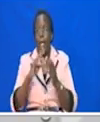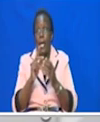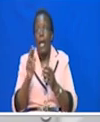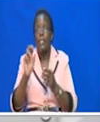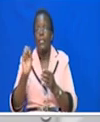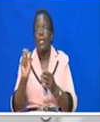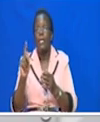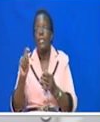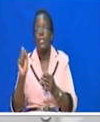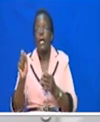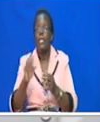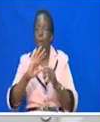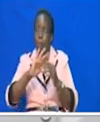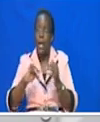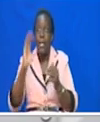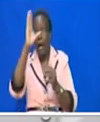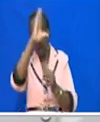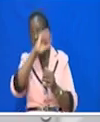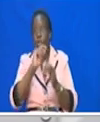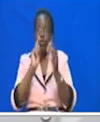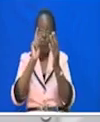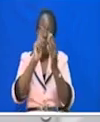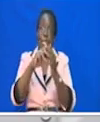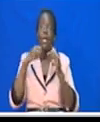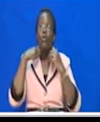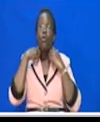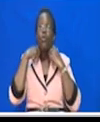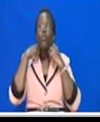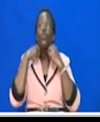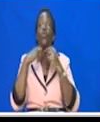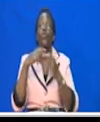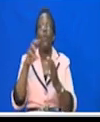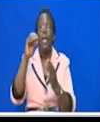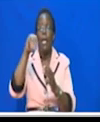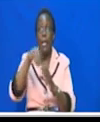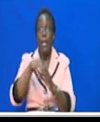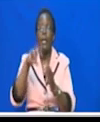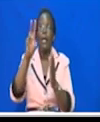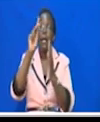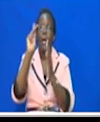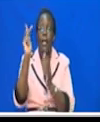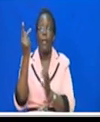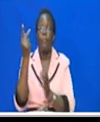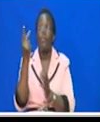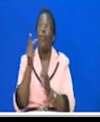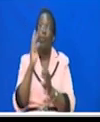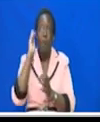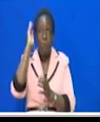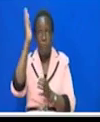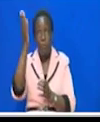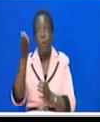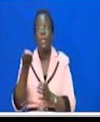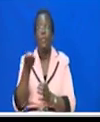reactions by the Africans towards the colonial rule in Kenya. And therefore, our focus for today, dear learner, is on